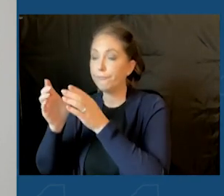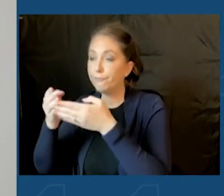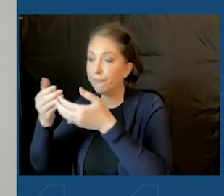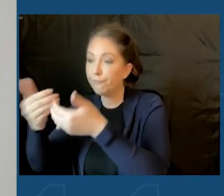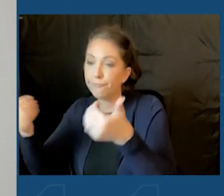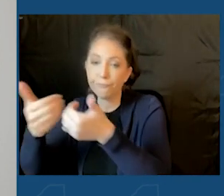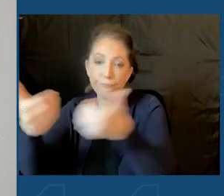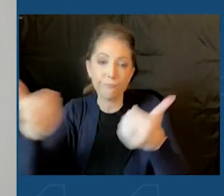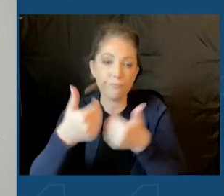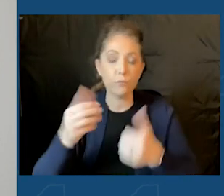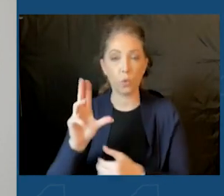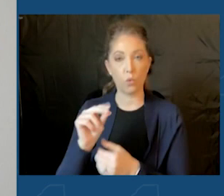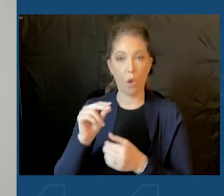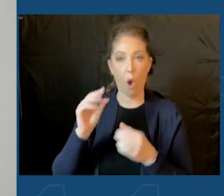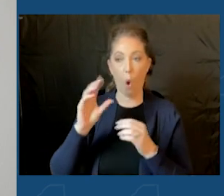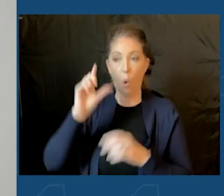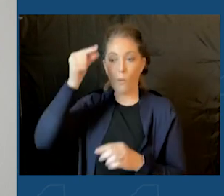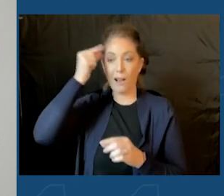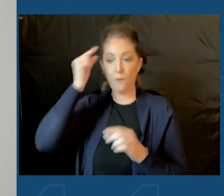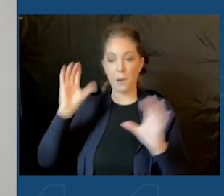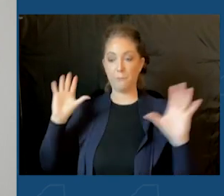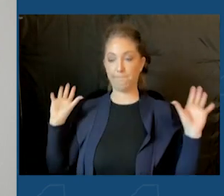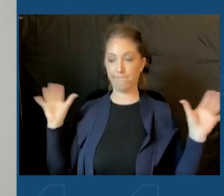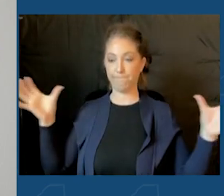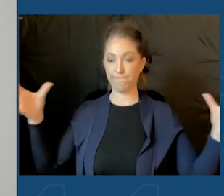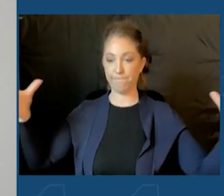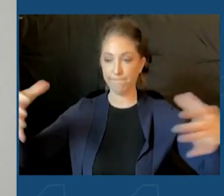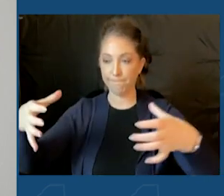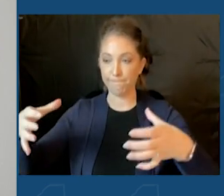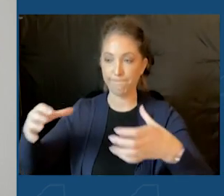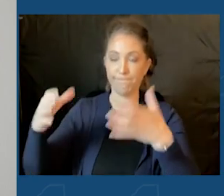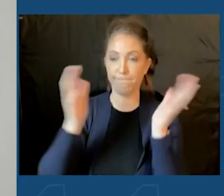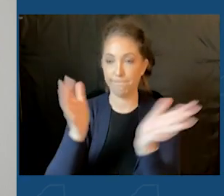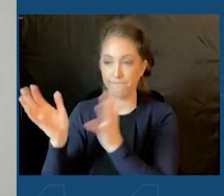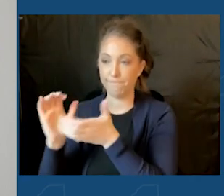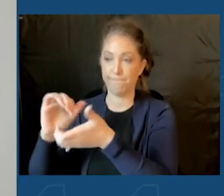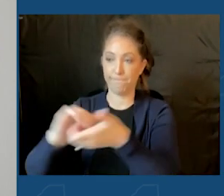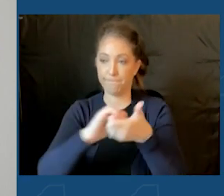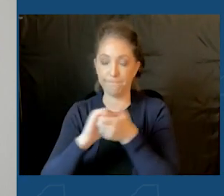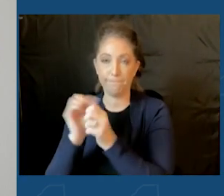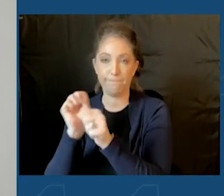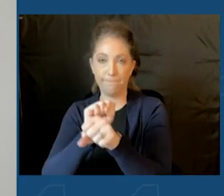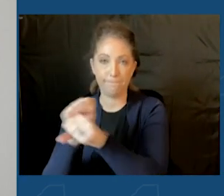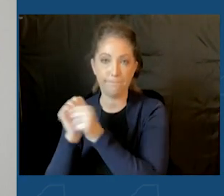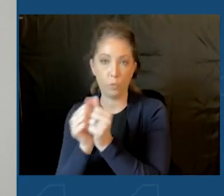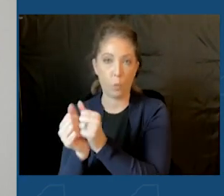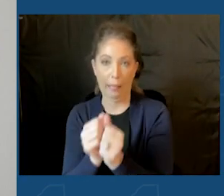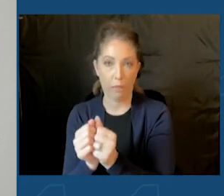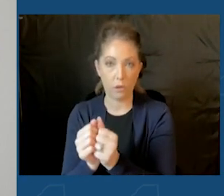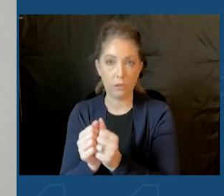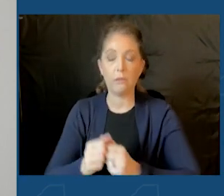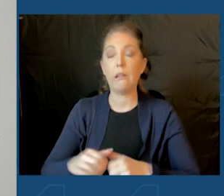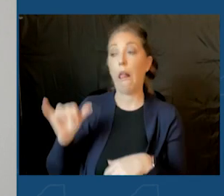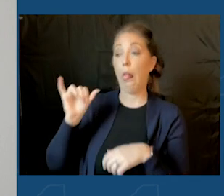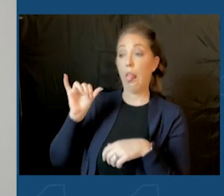response team. And that when extreme weather hits, we need to take those lessons from that disaster and apply them to our